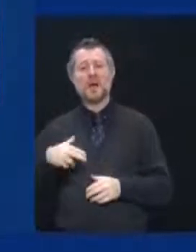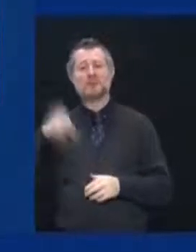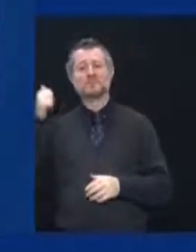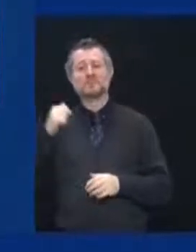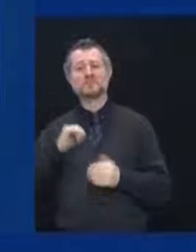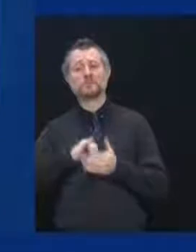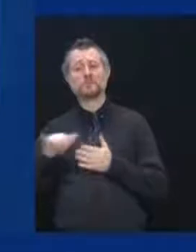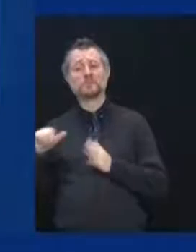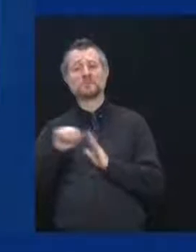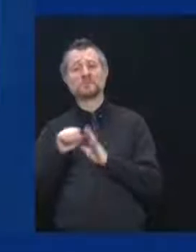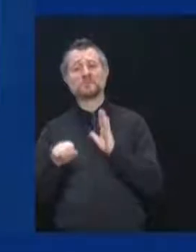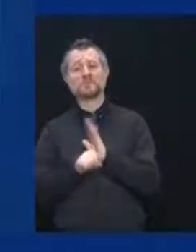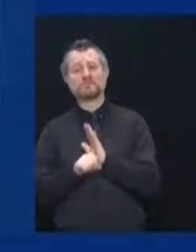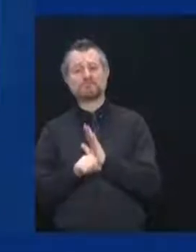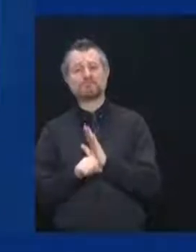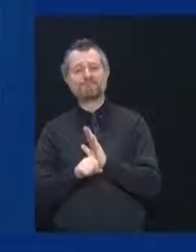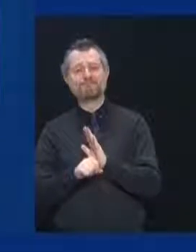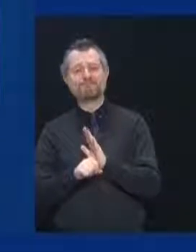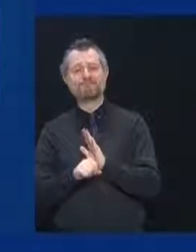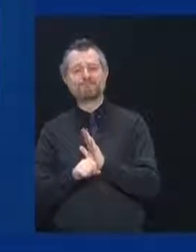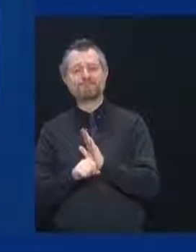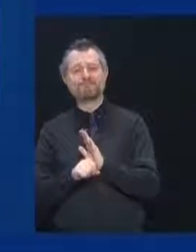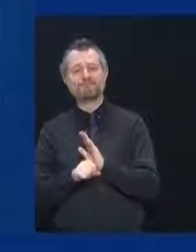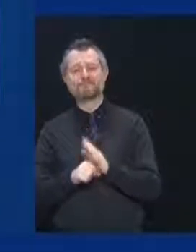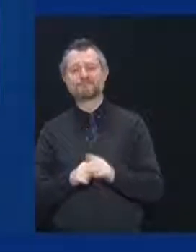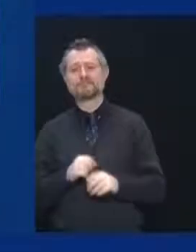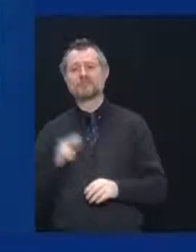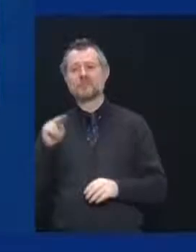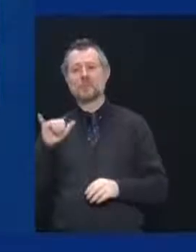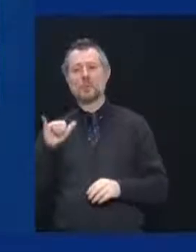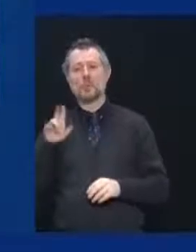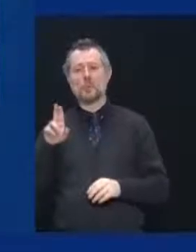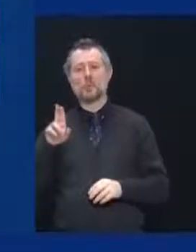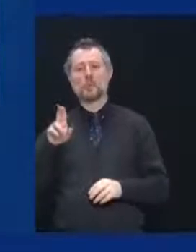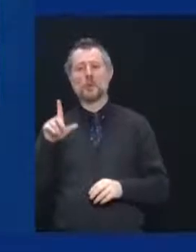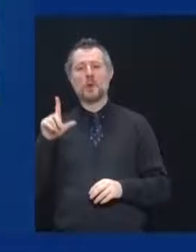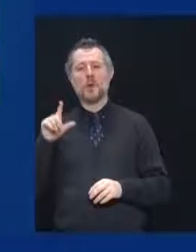state, so this is statewide, NYU